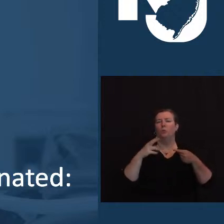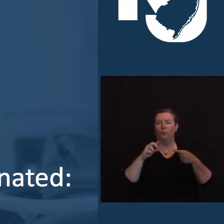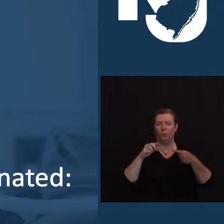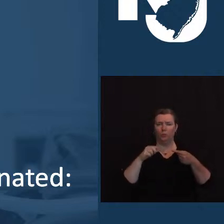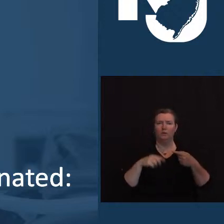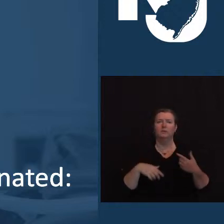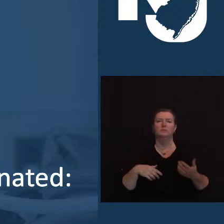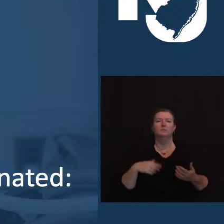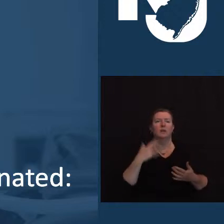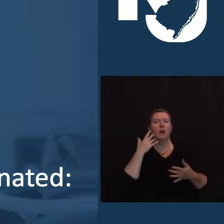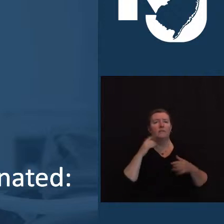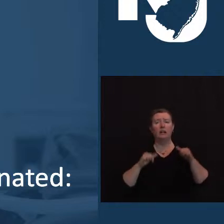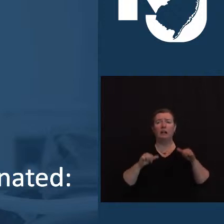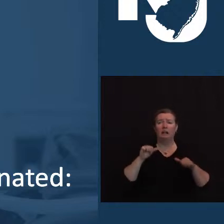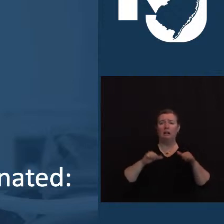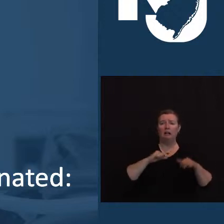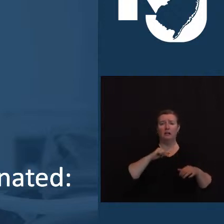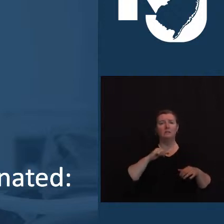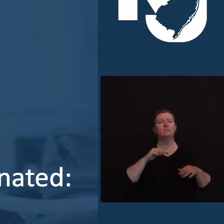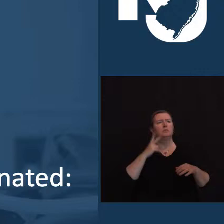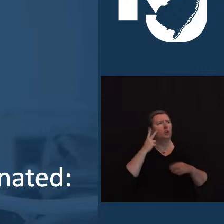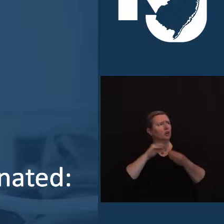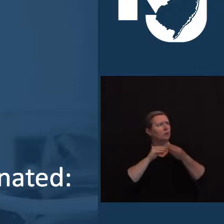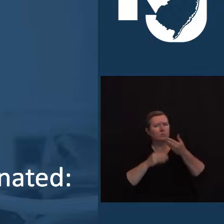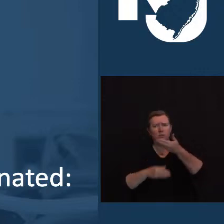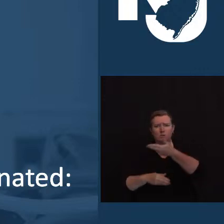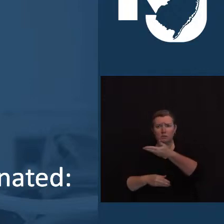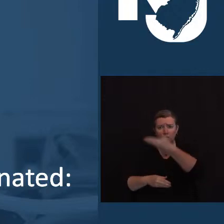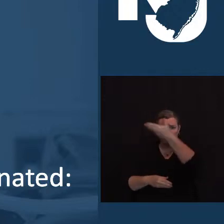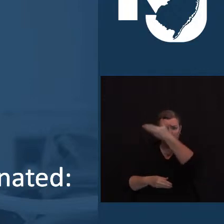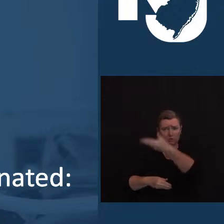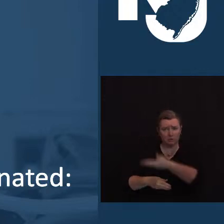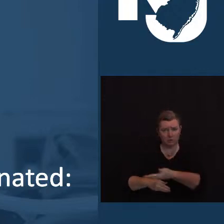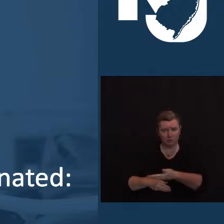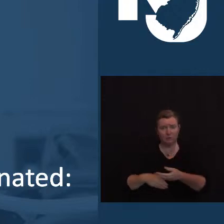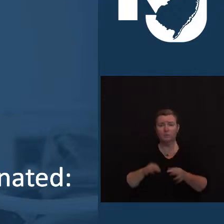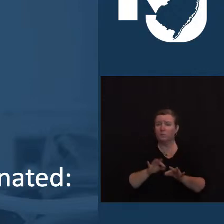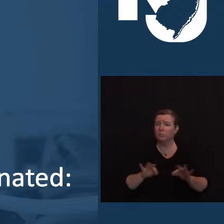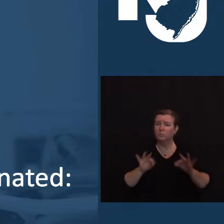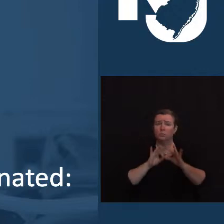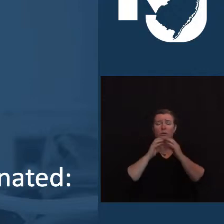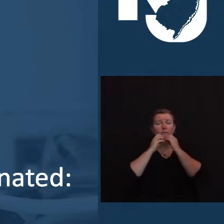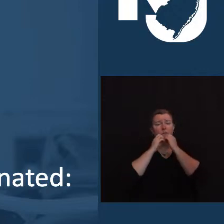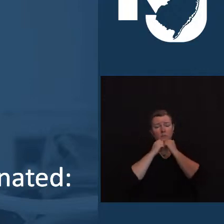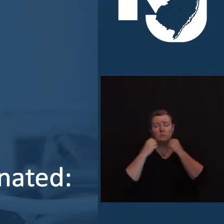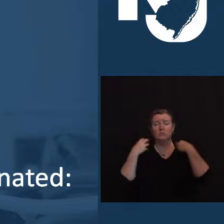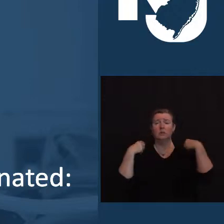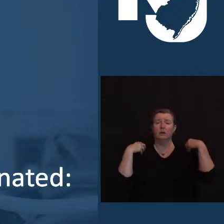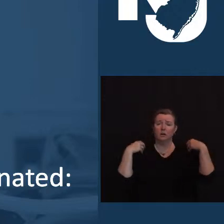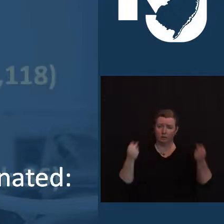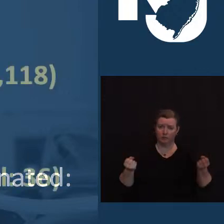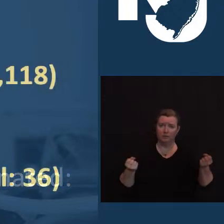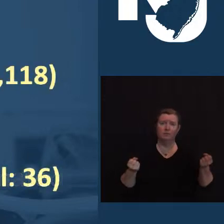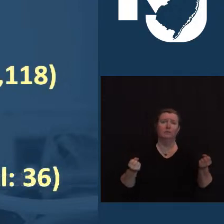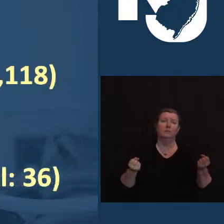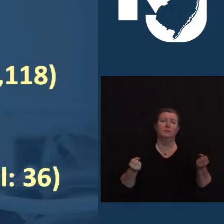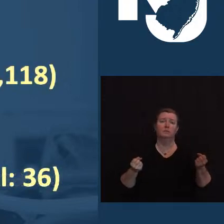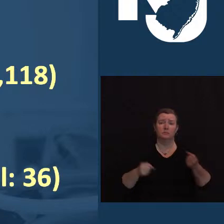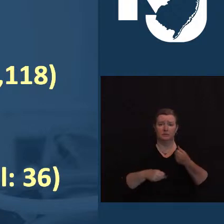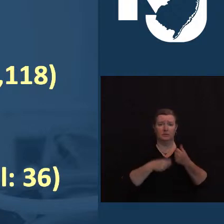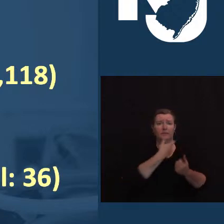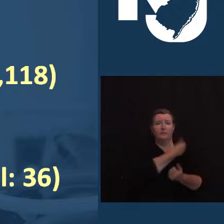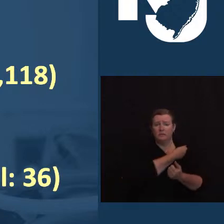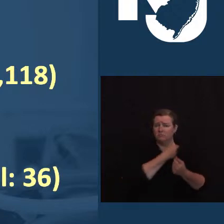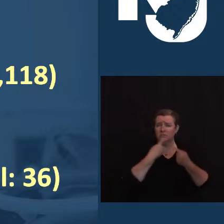numbers. There is no reason to leave your health and the health of your family to mere chance. The vaccines work. And when we look